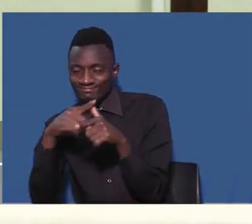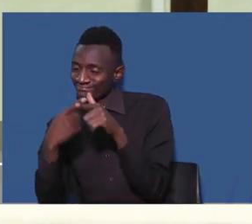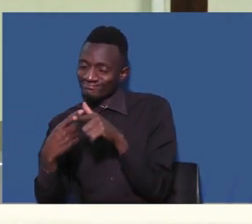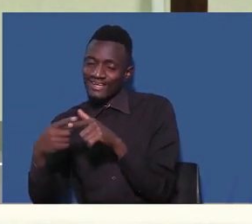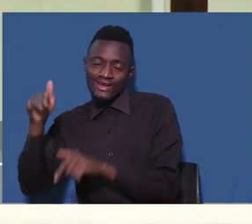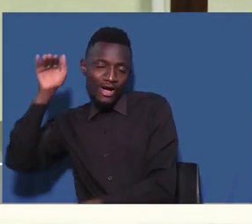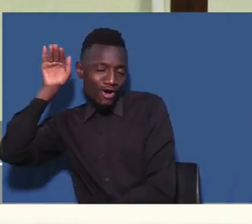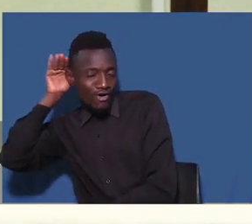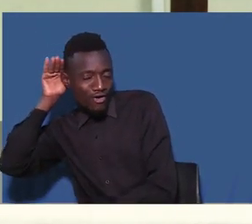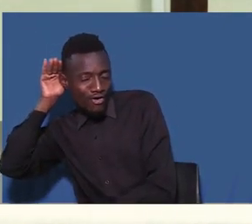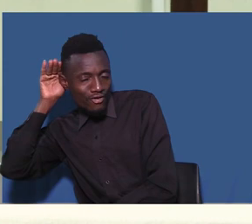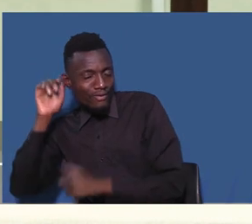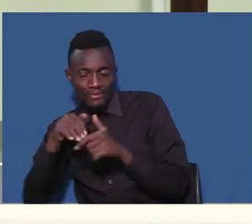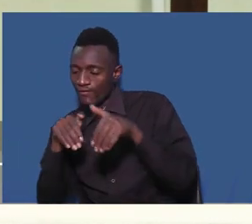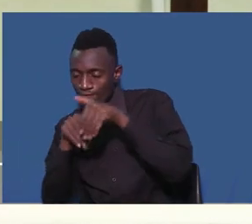takes boldness.